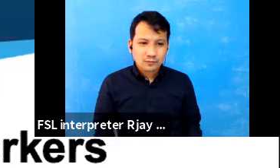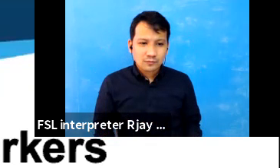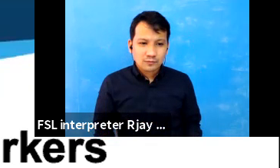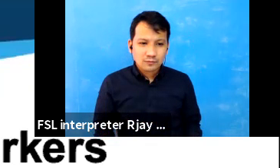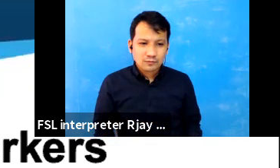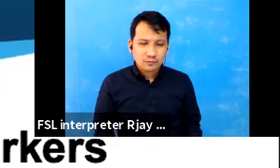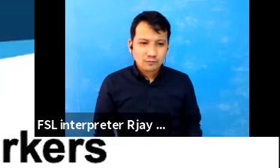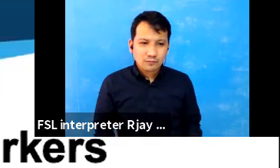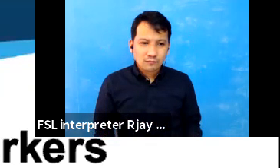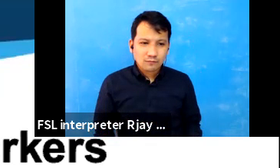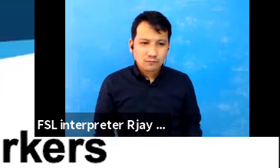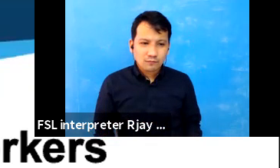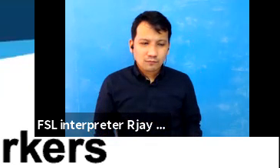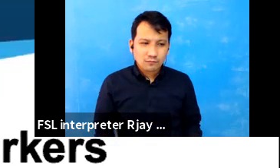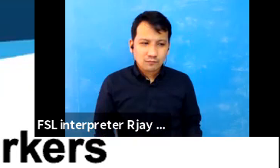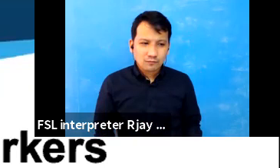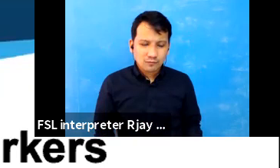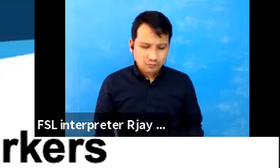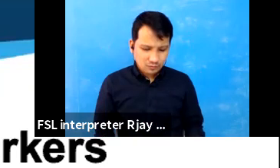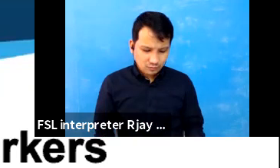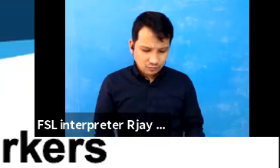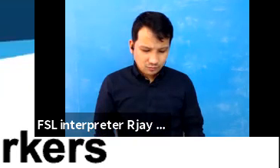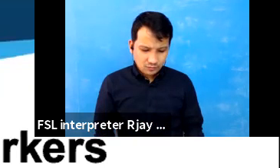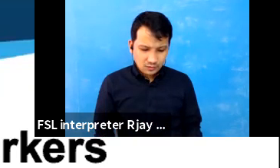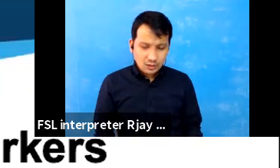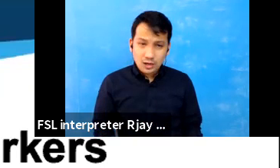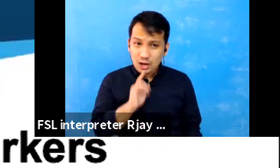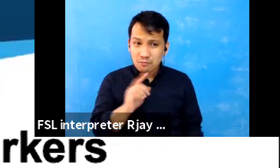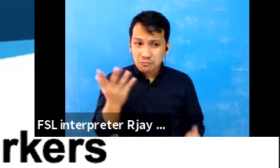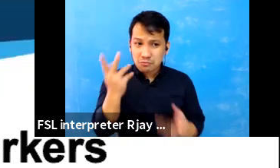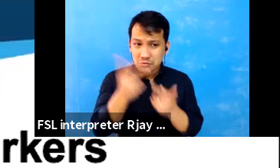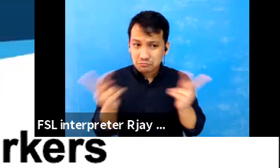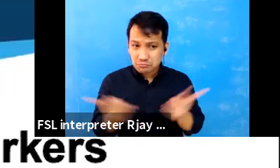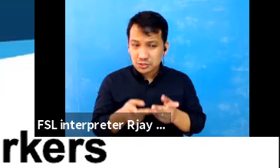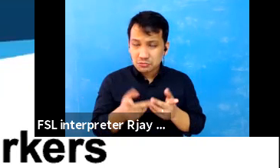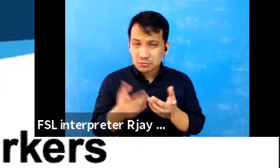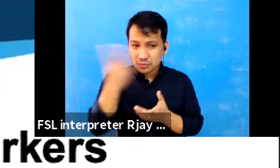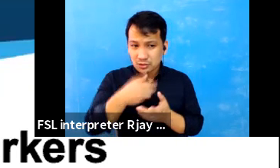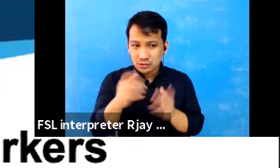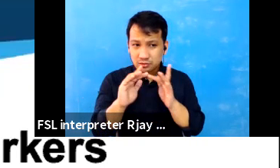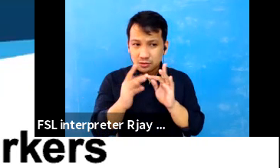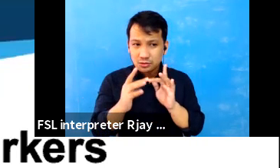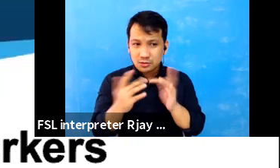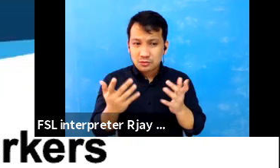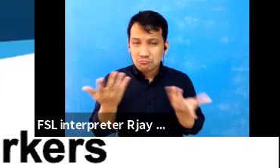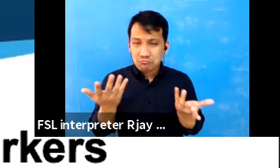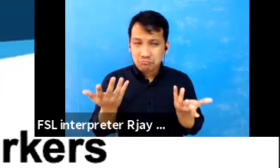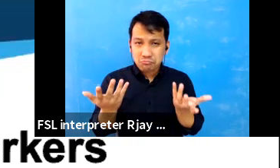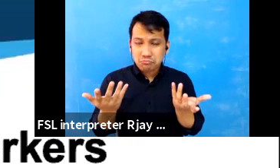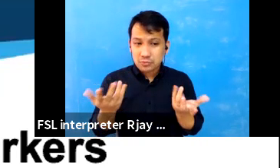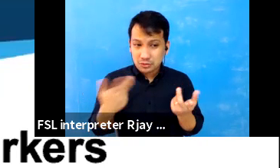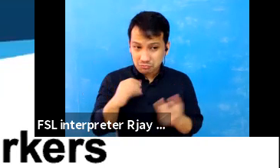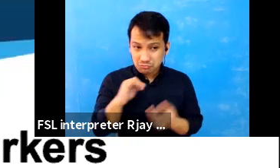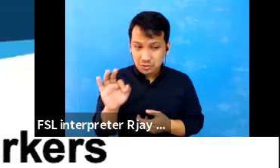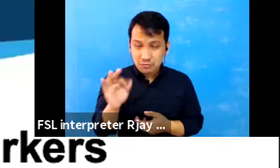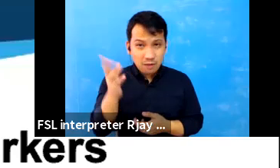Yes. Could we return to you? Would you have a better place po kaya Yes. for better Yes. signal? That's right. And